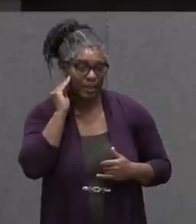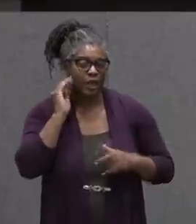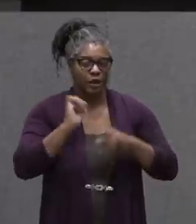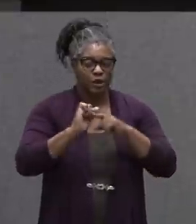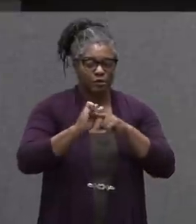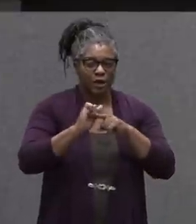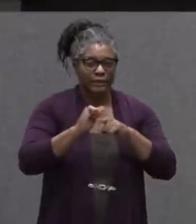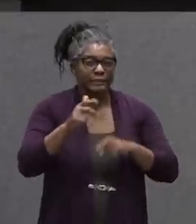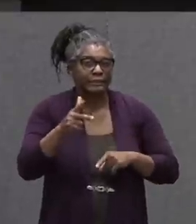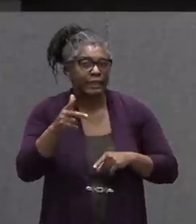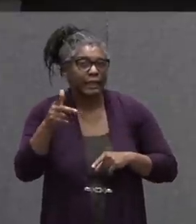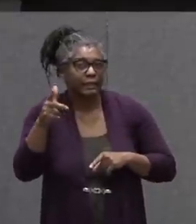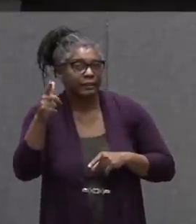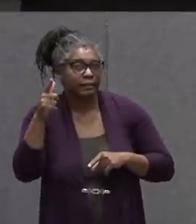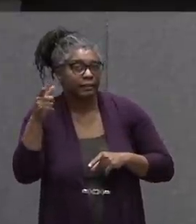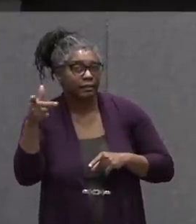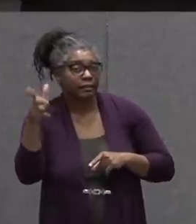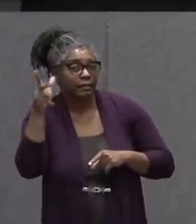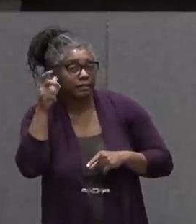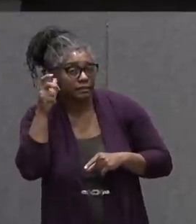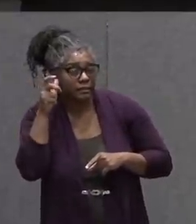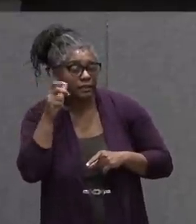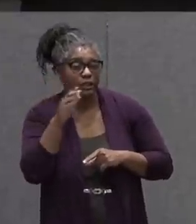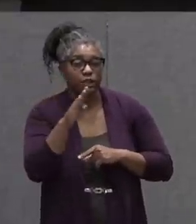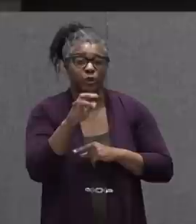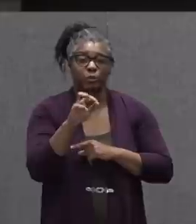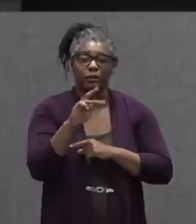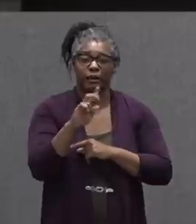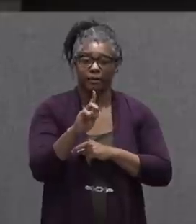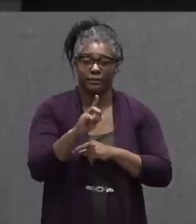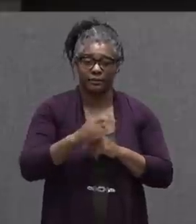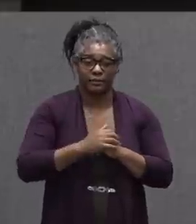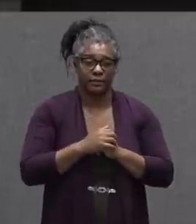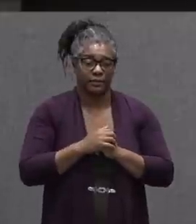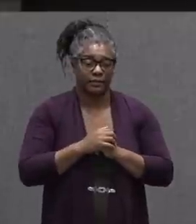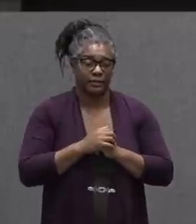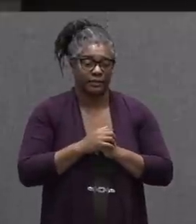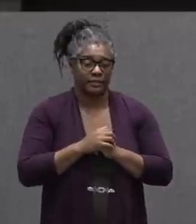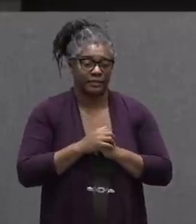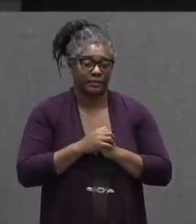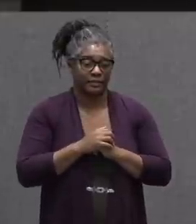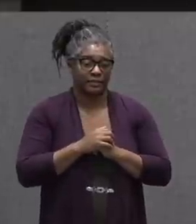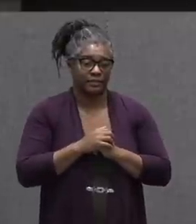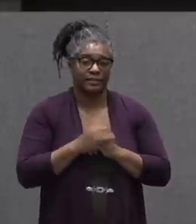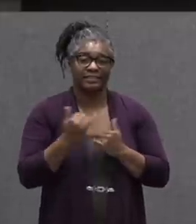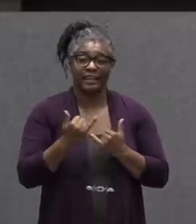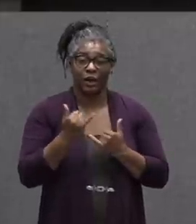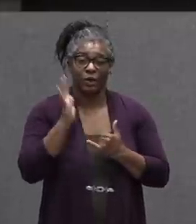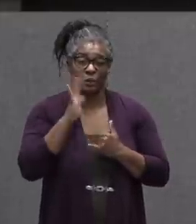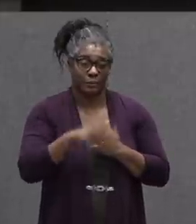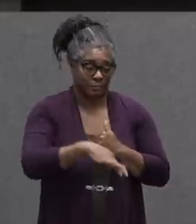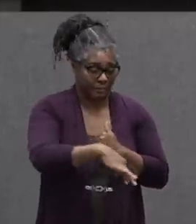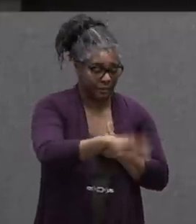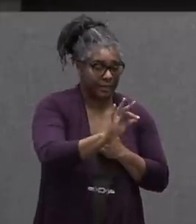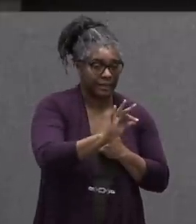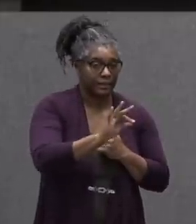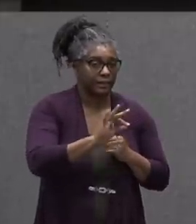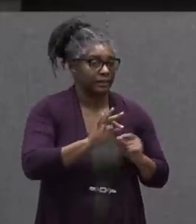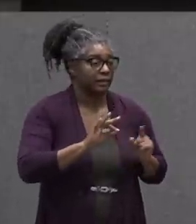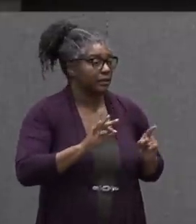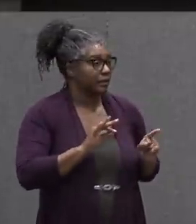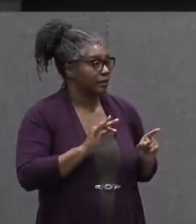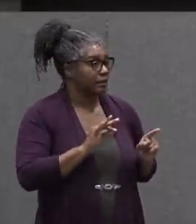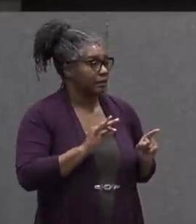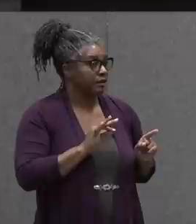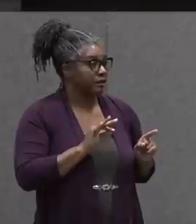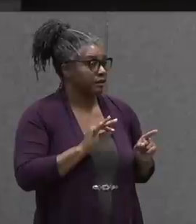blends. So I'm going to draw a blend out, and I got